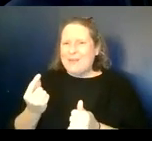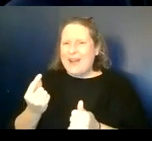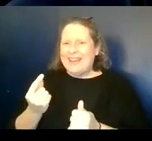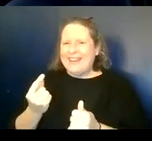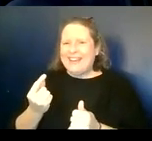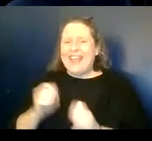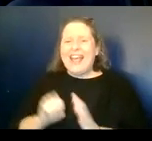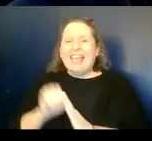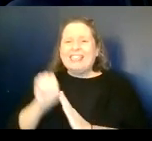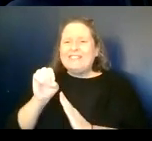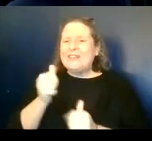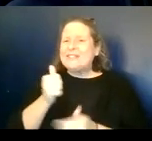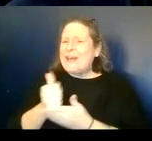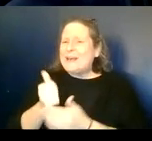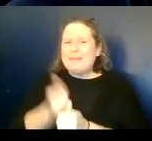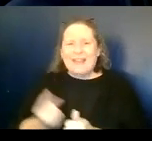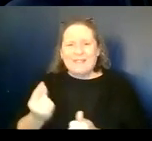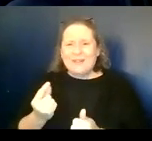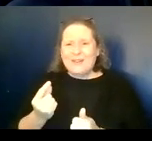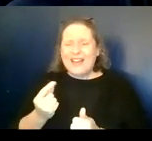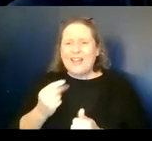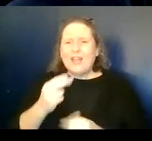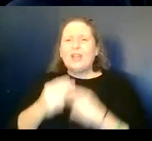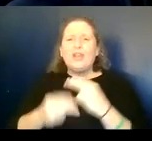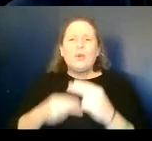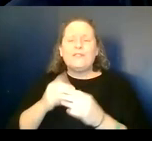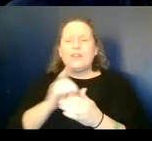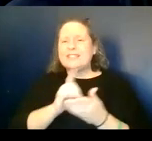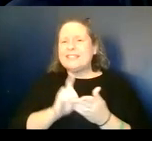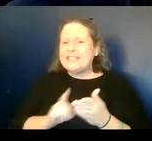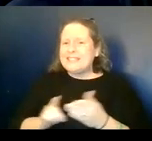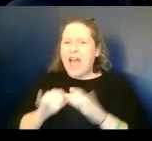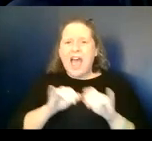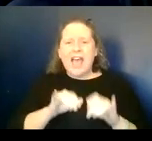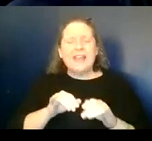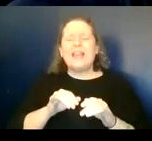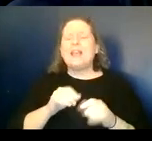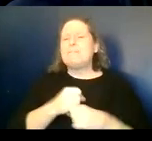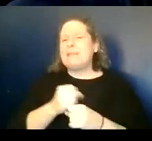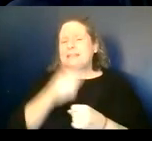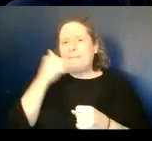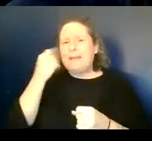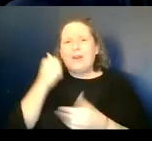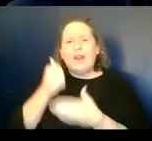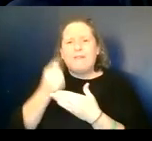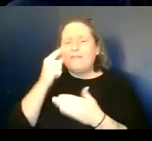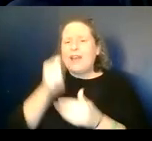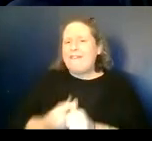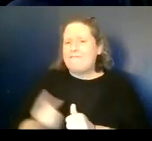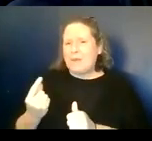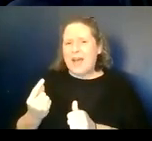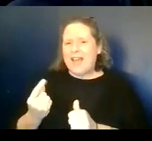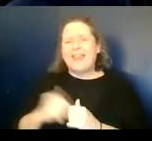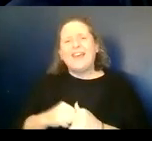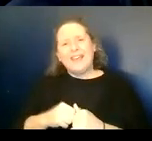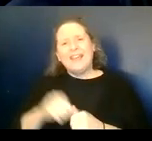helps everyone, readability makes it easy for everybody to read something. And disability